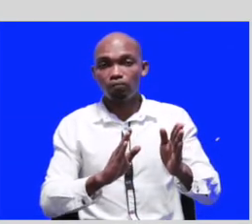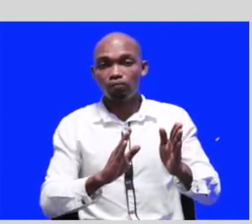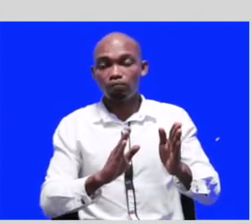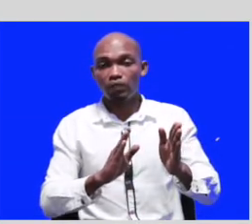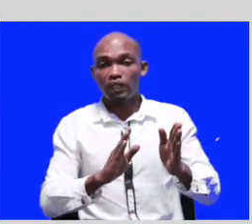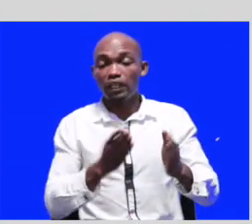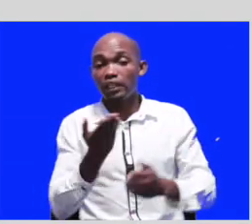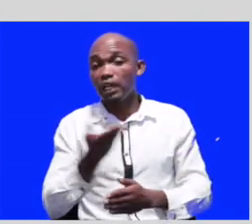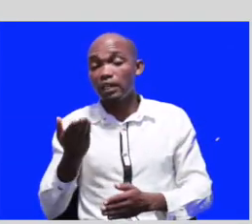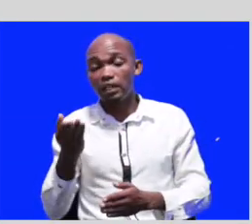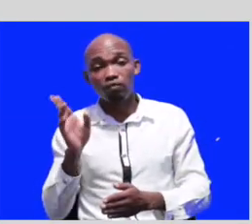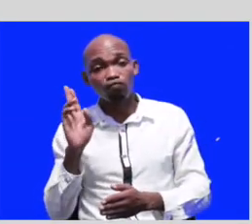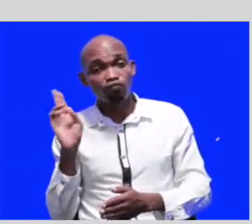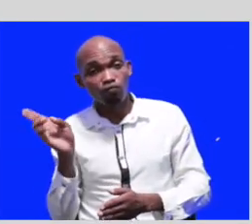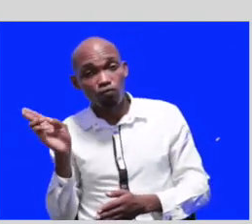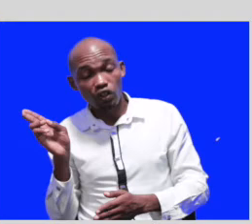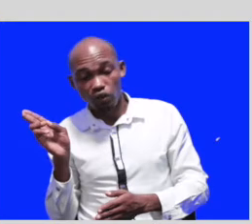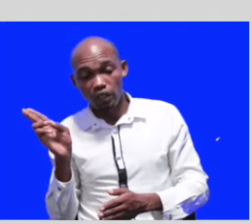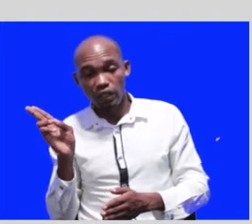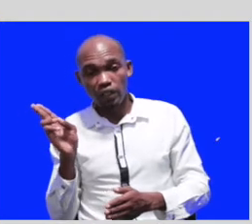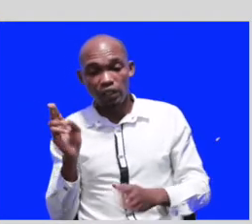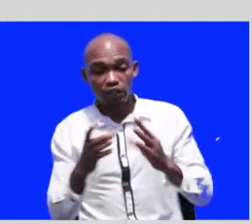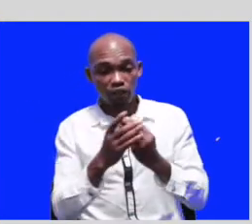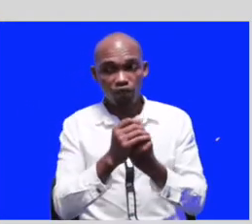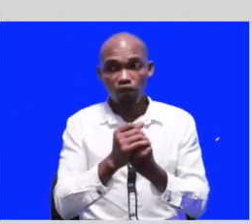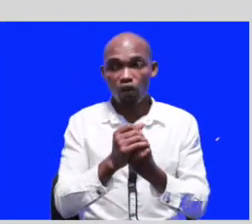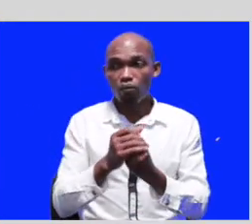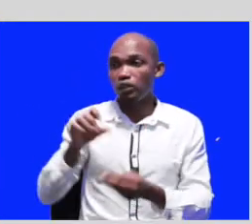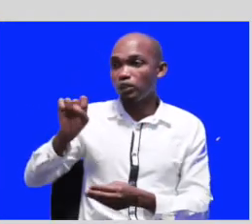Another theory is the theory of spontaneous generation.